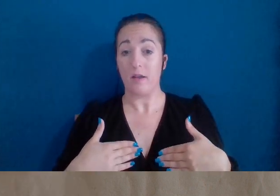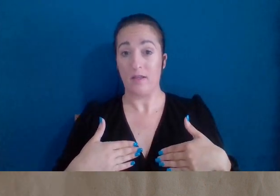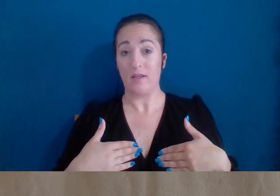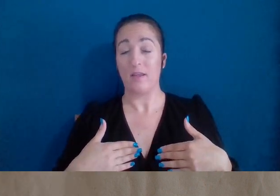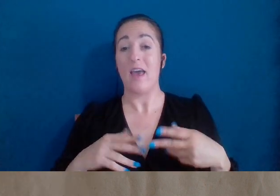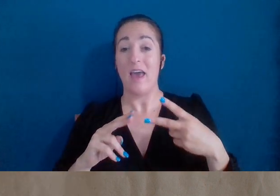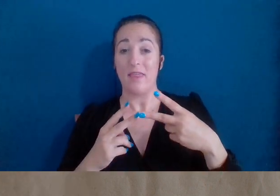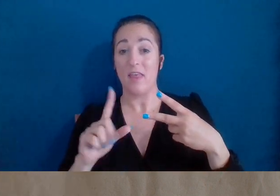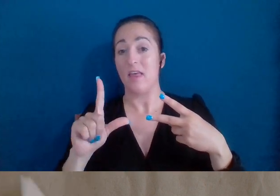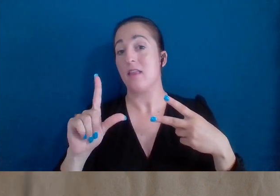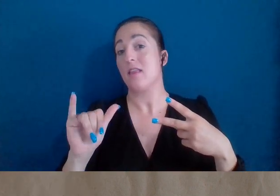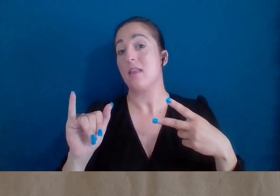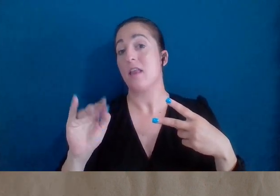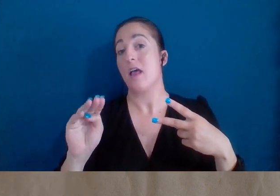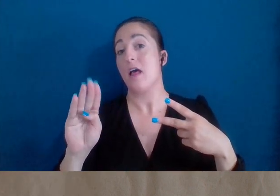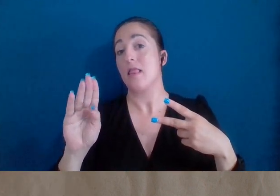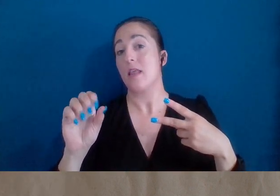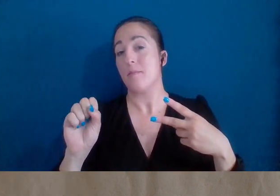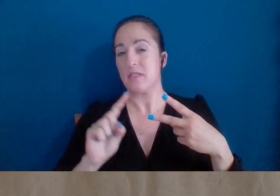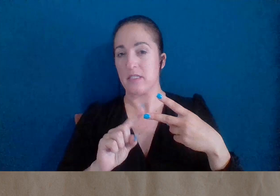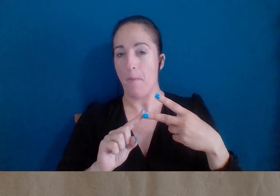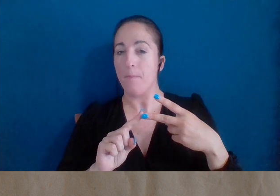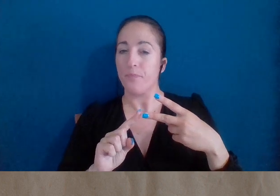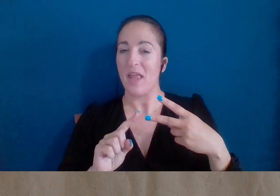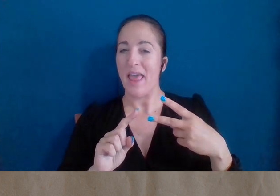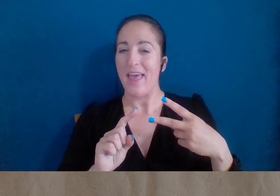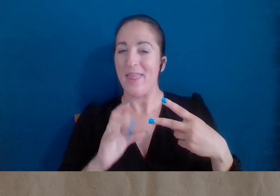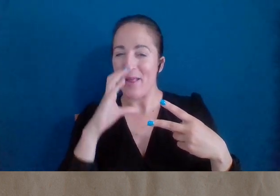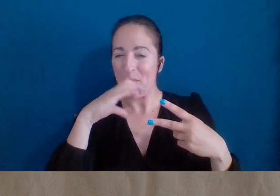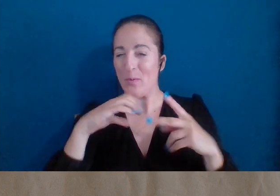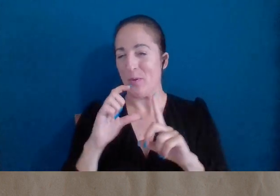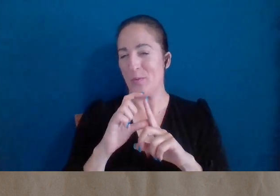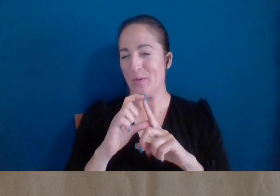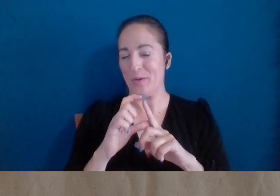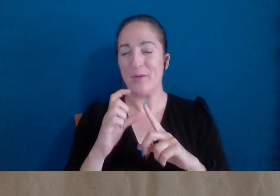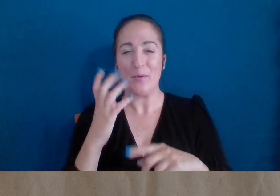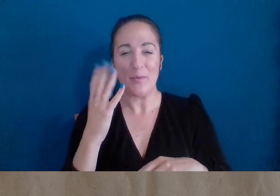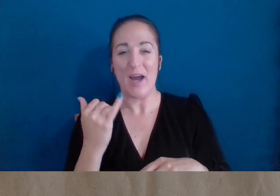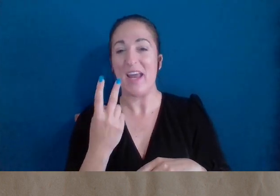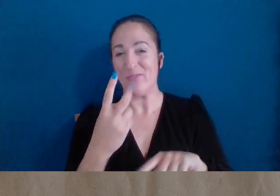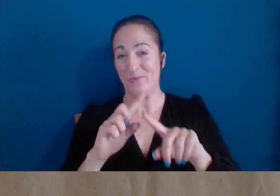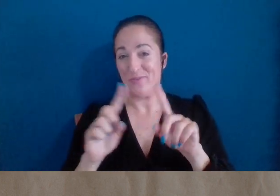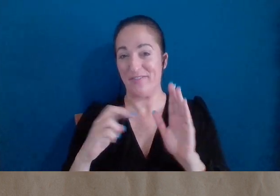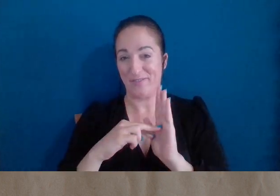Limbs is a funny word because it can be like a person's arm, or it could be like a tree branch.